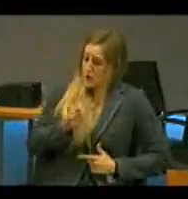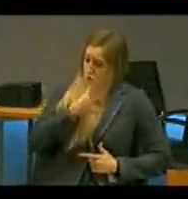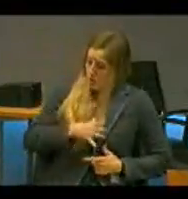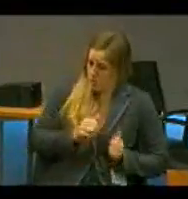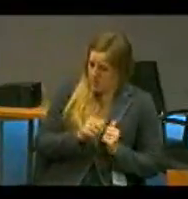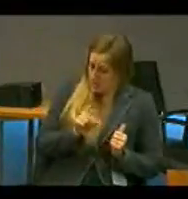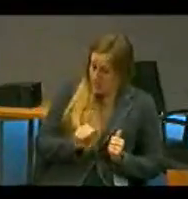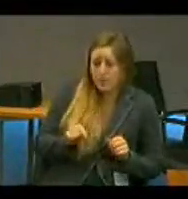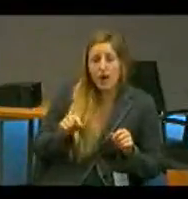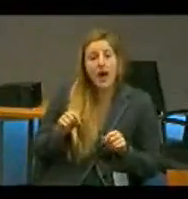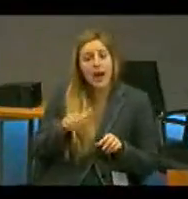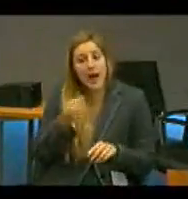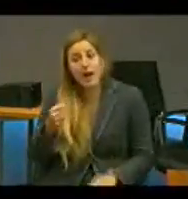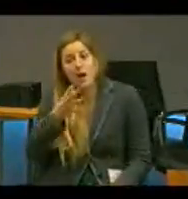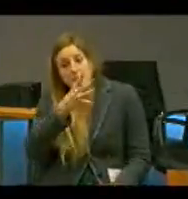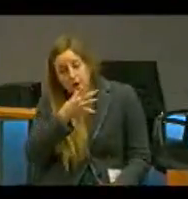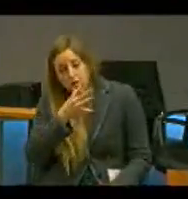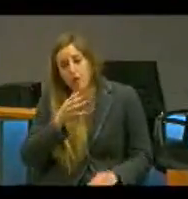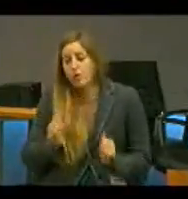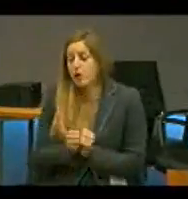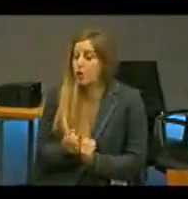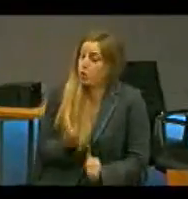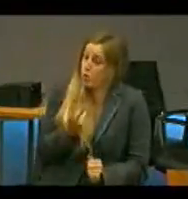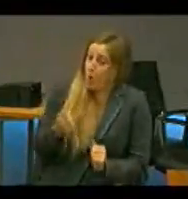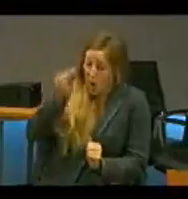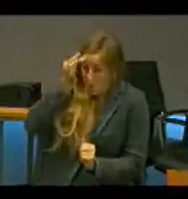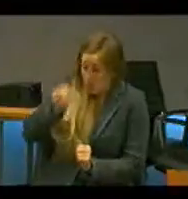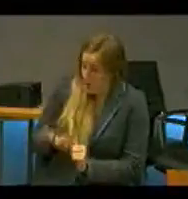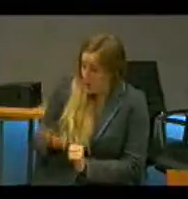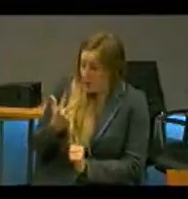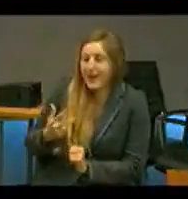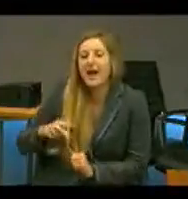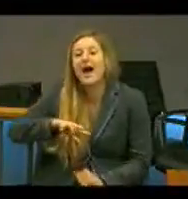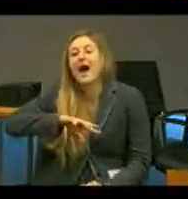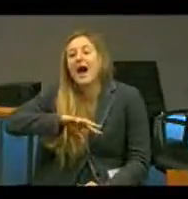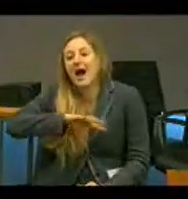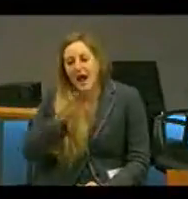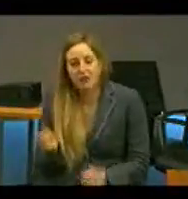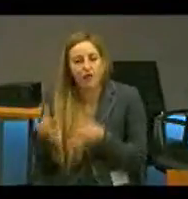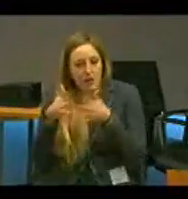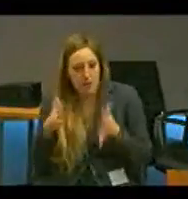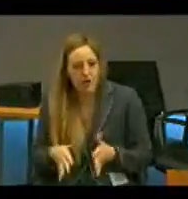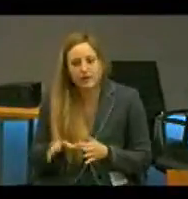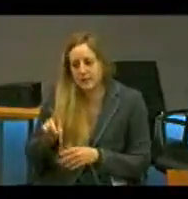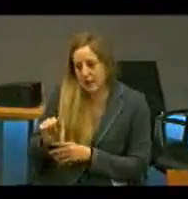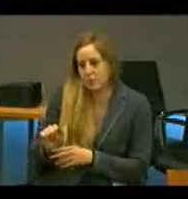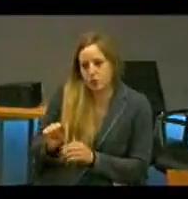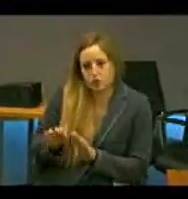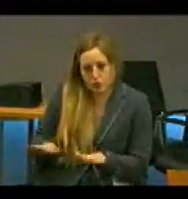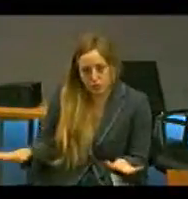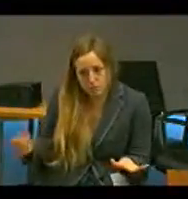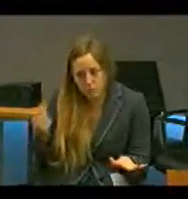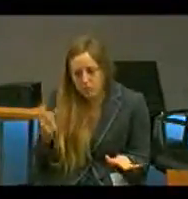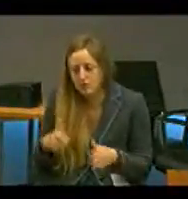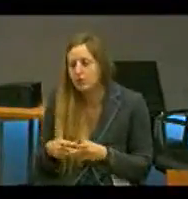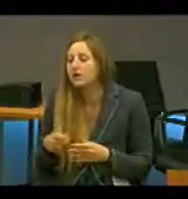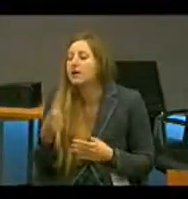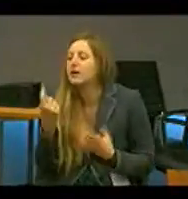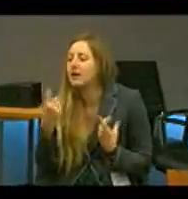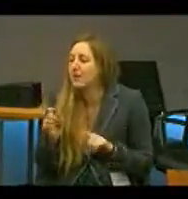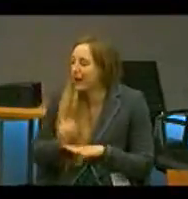of 2, almost 3 African-American disabled children. The reality of the world I send them out to daily is all too